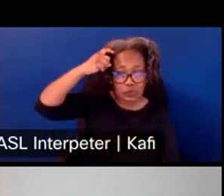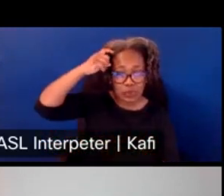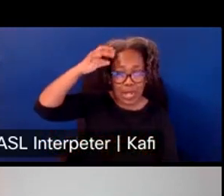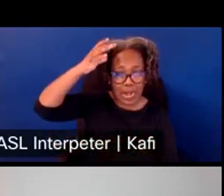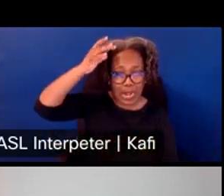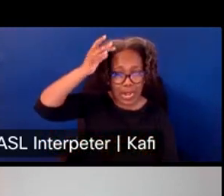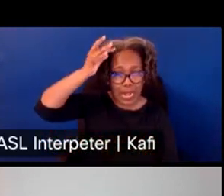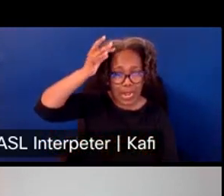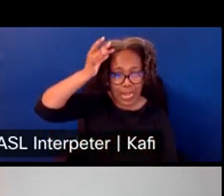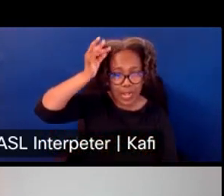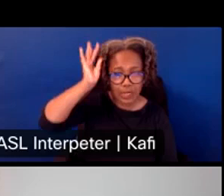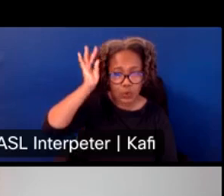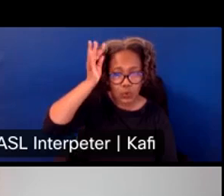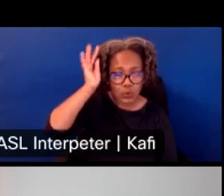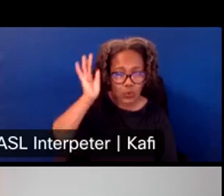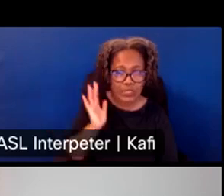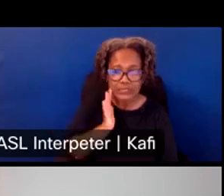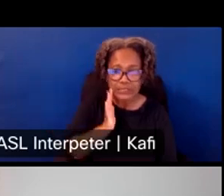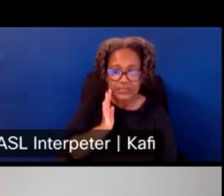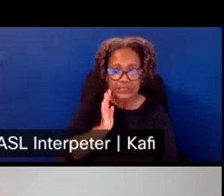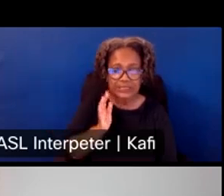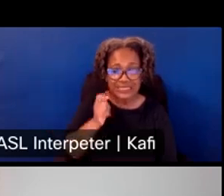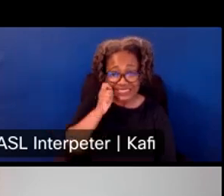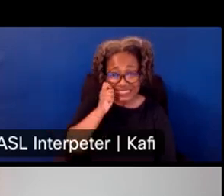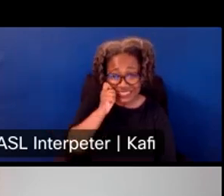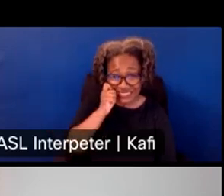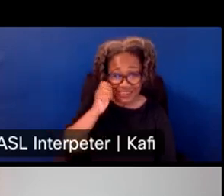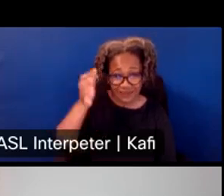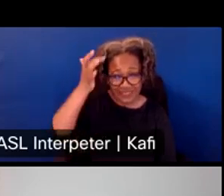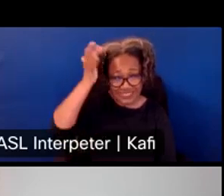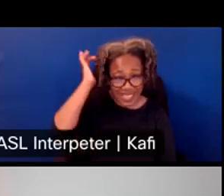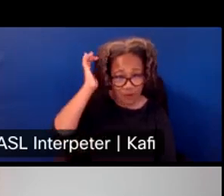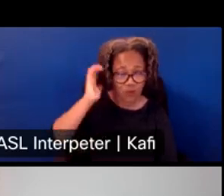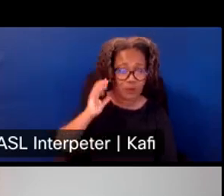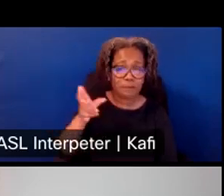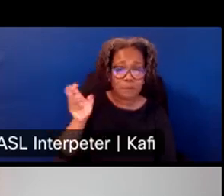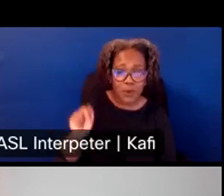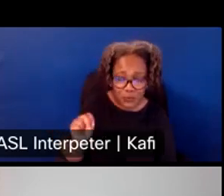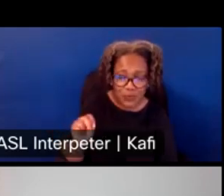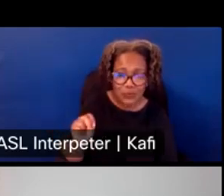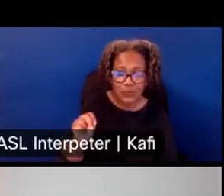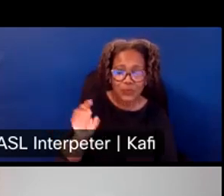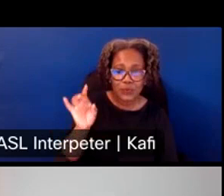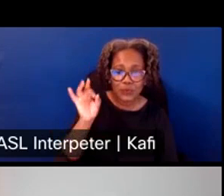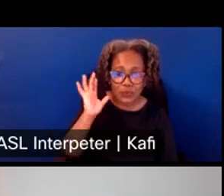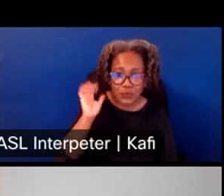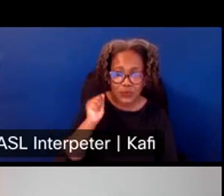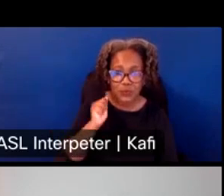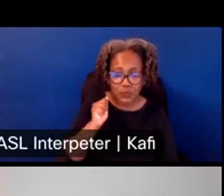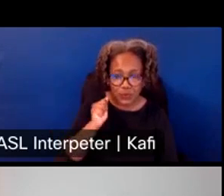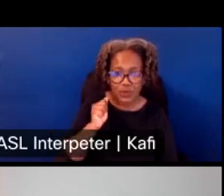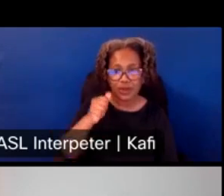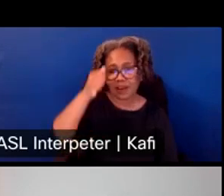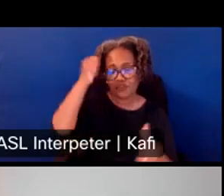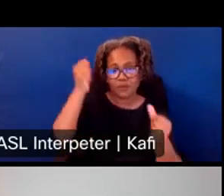remember one time a lady, I thought she was related to us at the time, but it turns out years later I discovered that